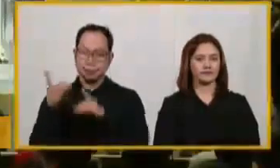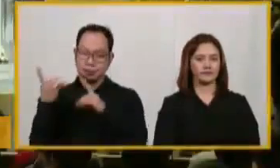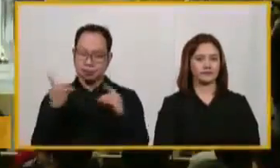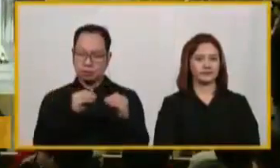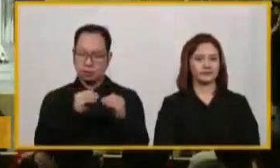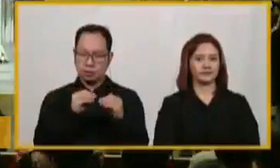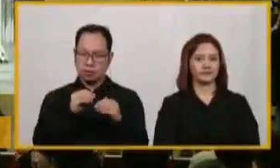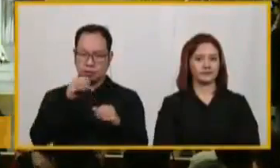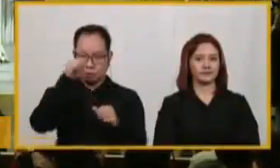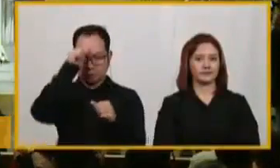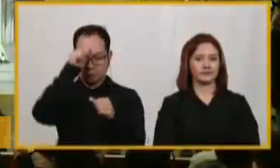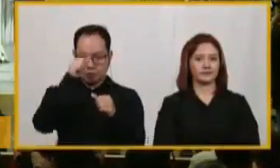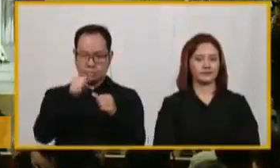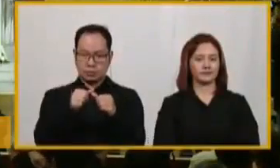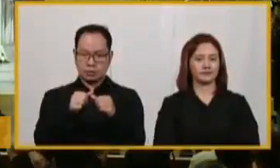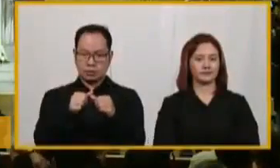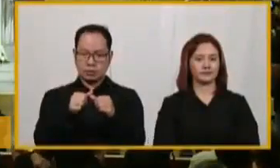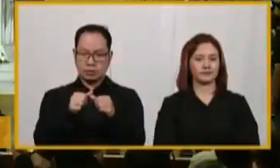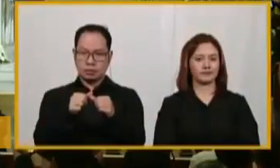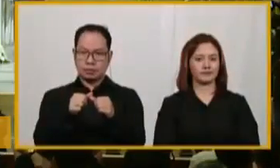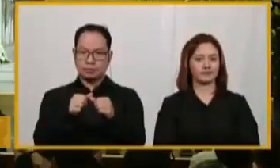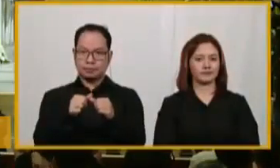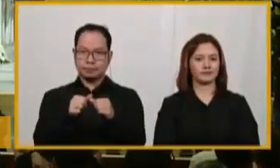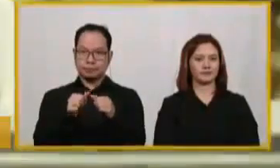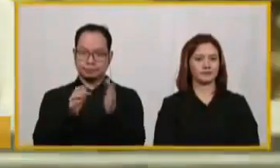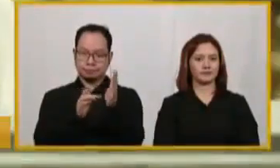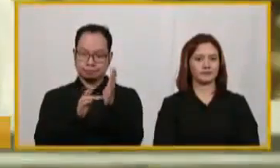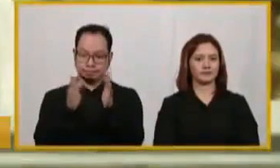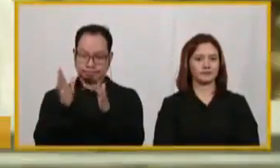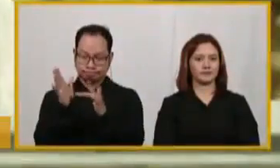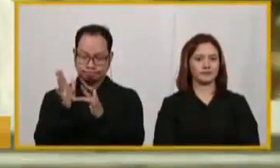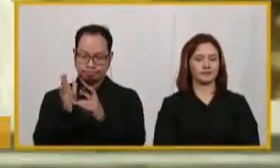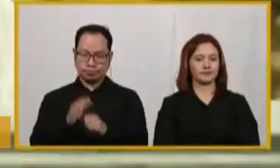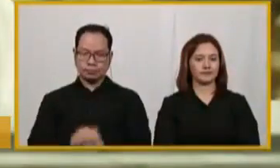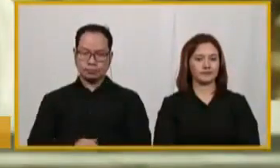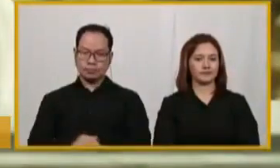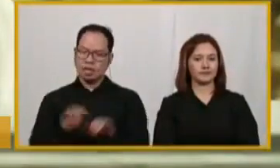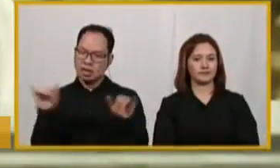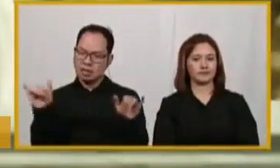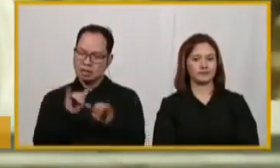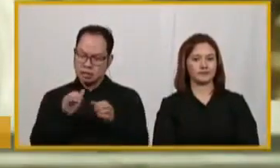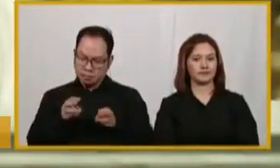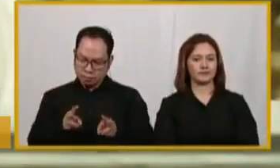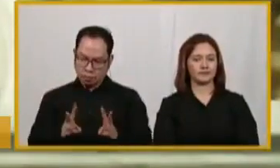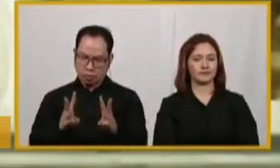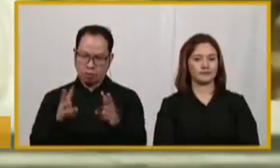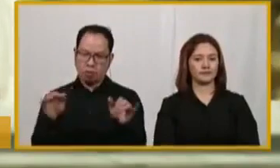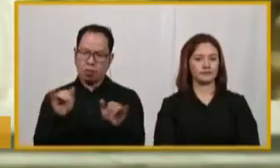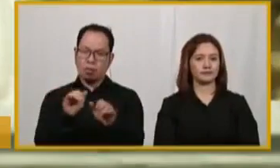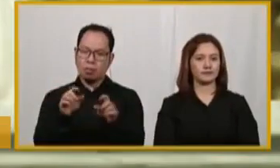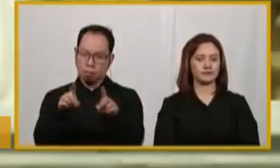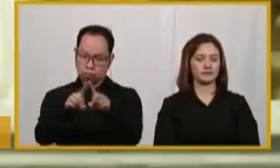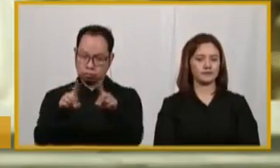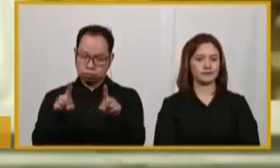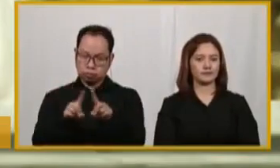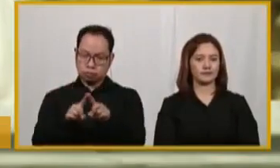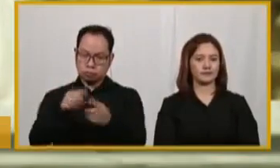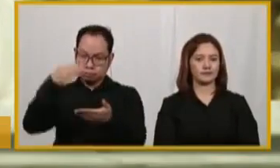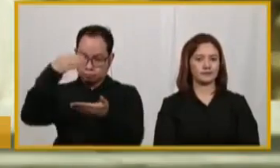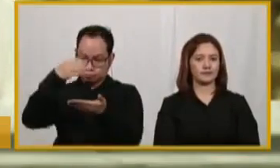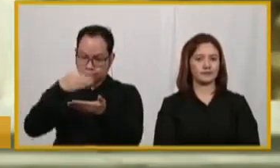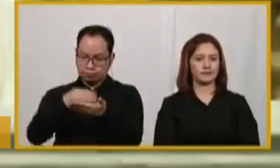this in remembrance of me." In the same way also, the